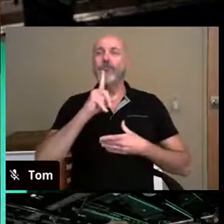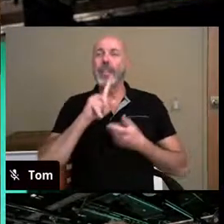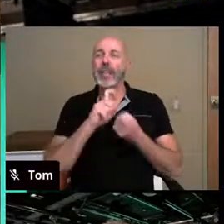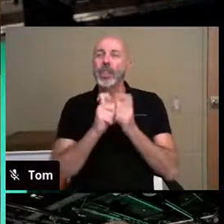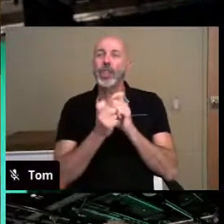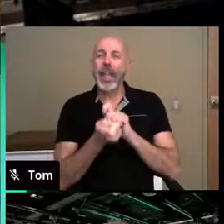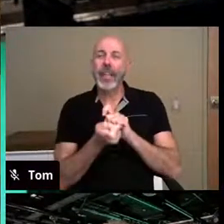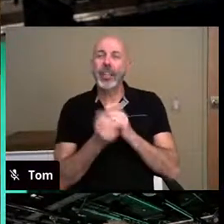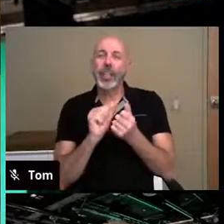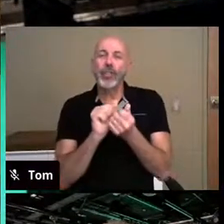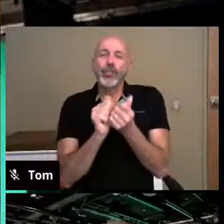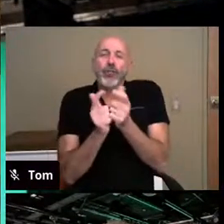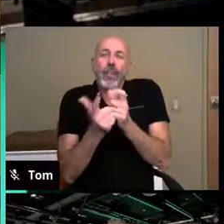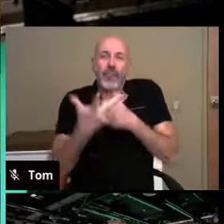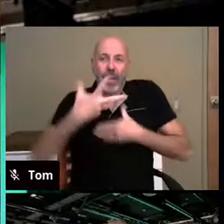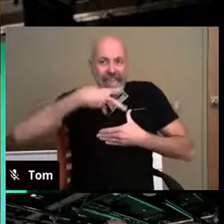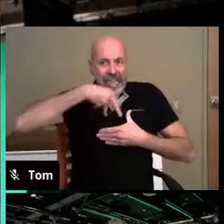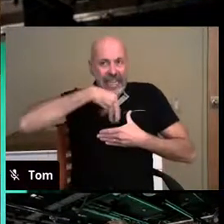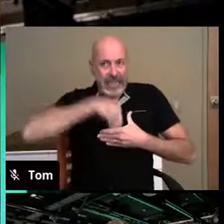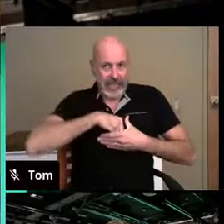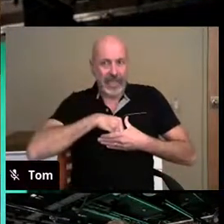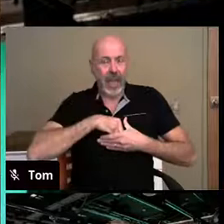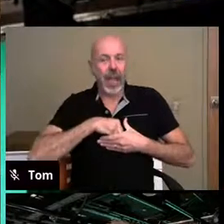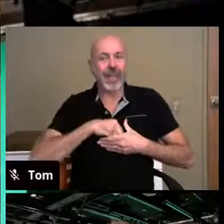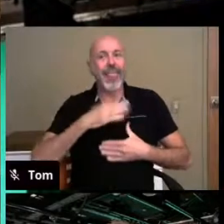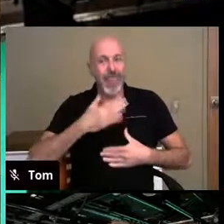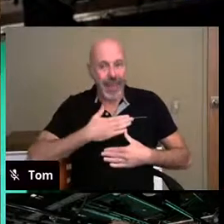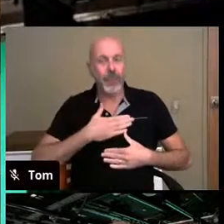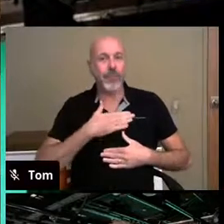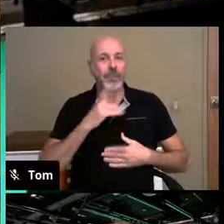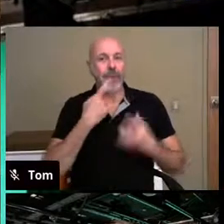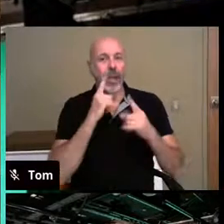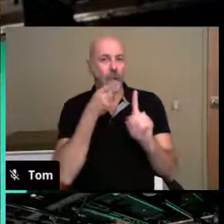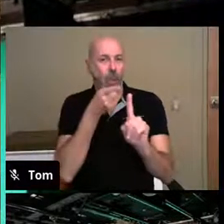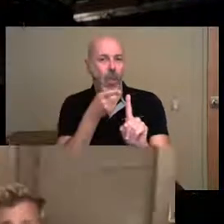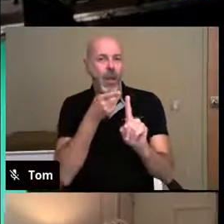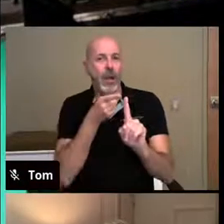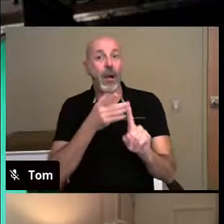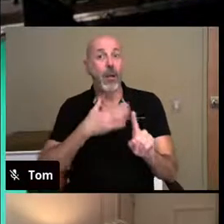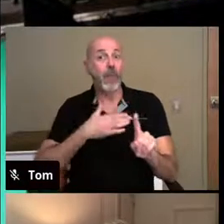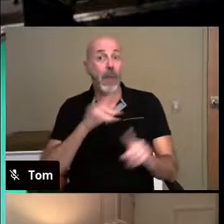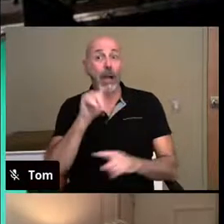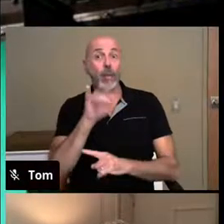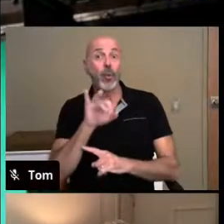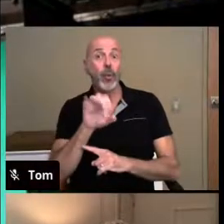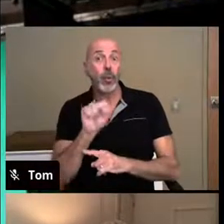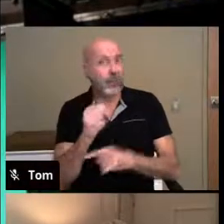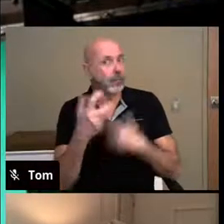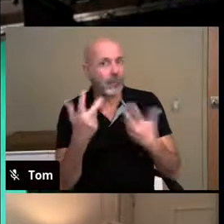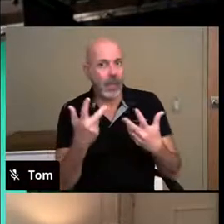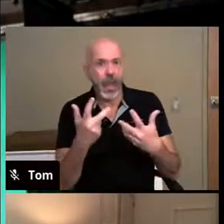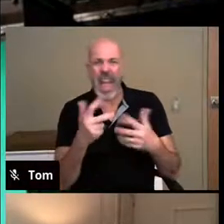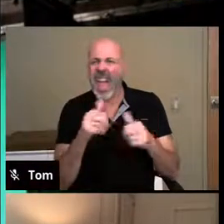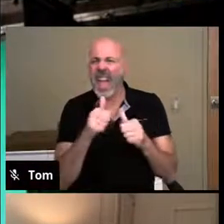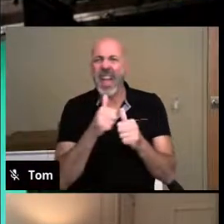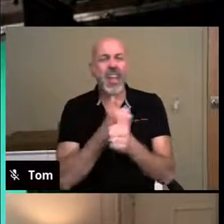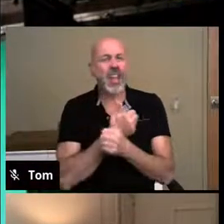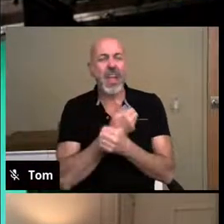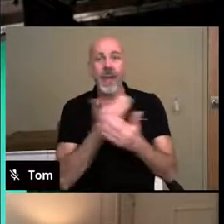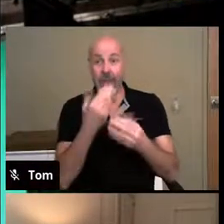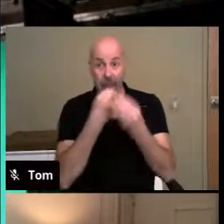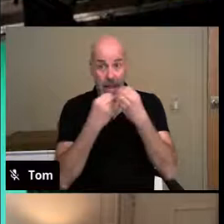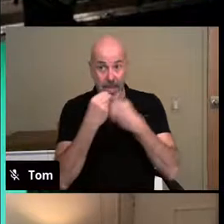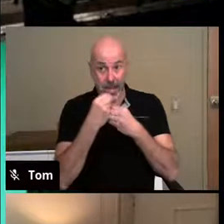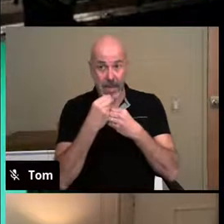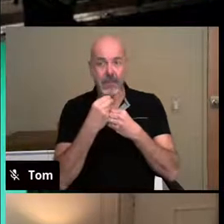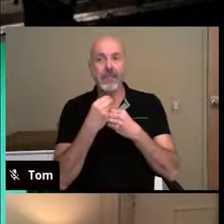an inside job. And my key tools have been to put every single thing that I eat